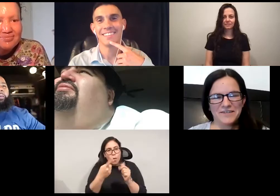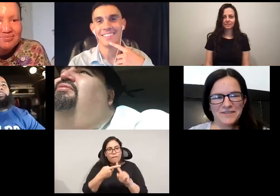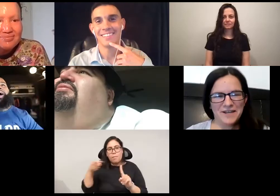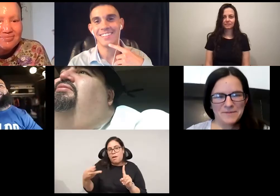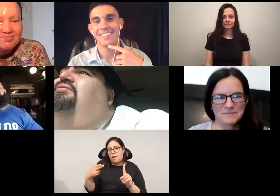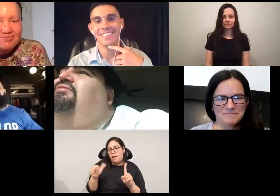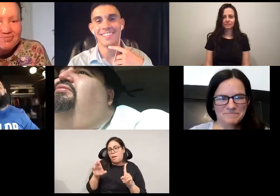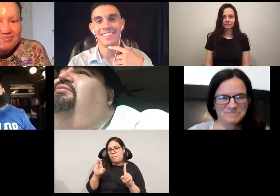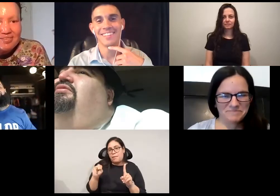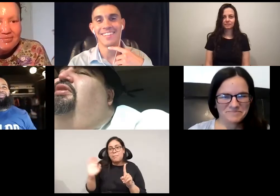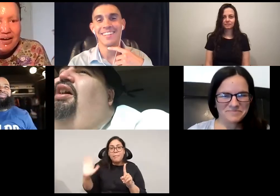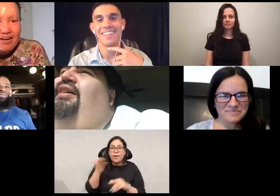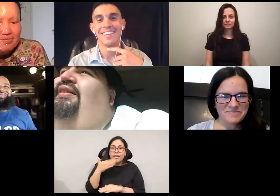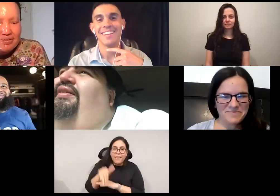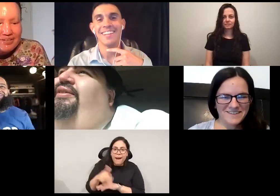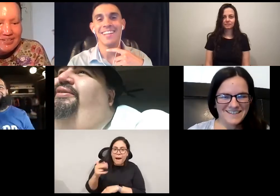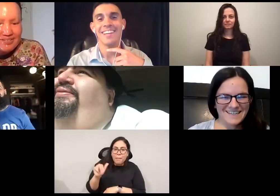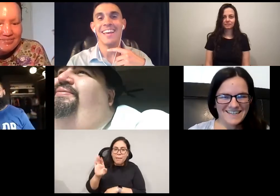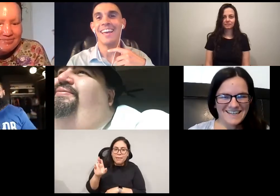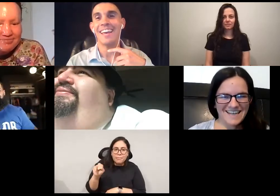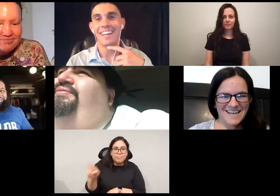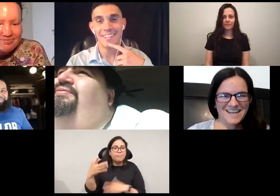Have a good evening. Bye.